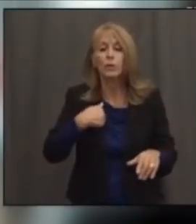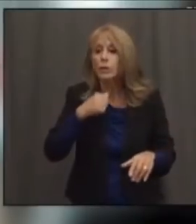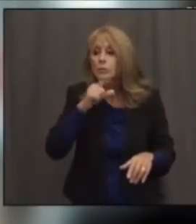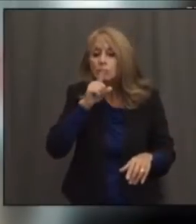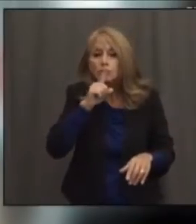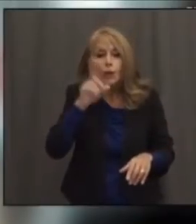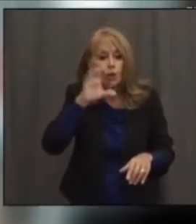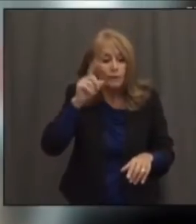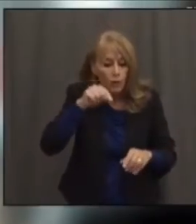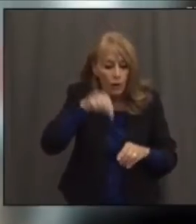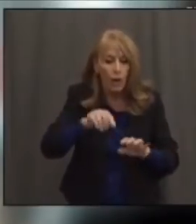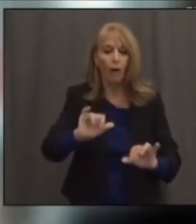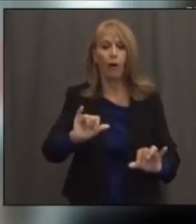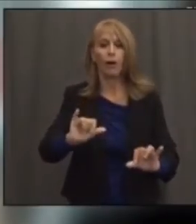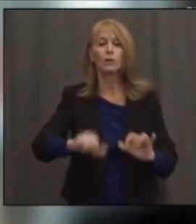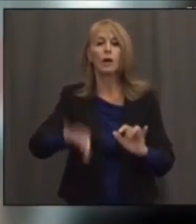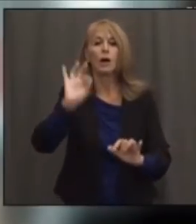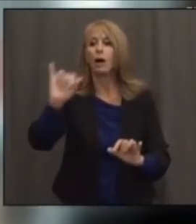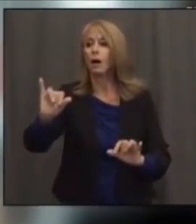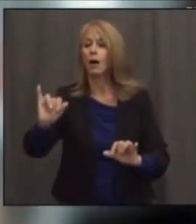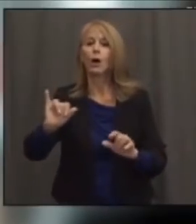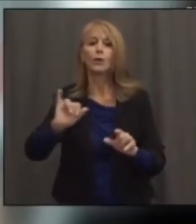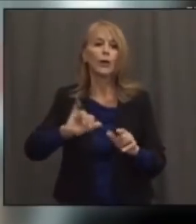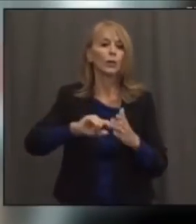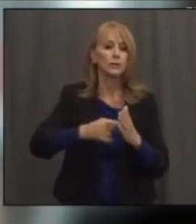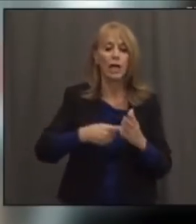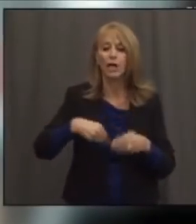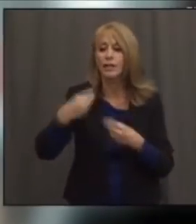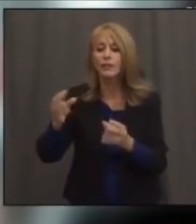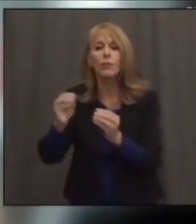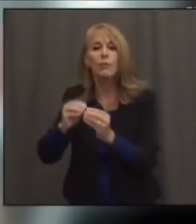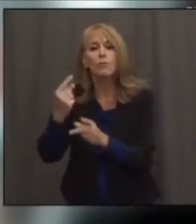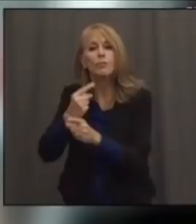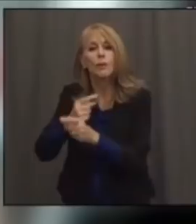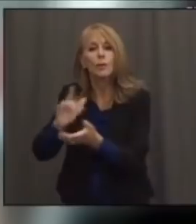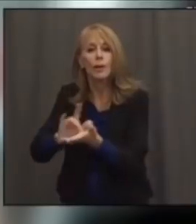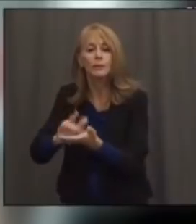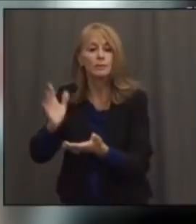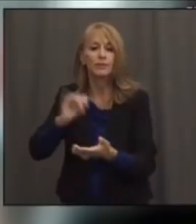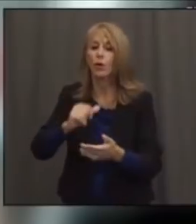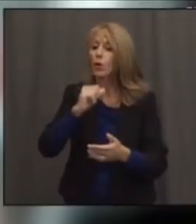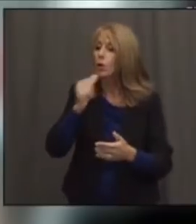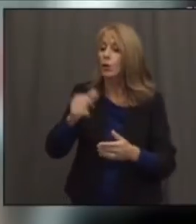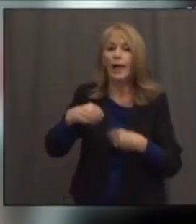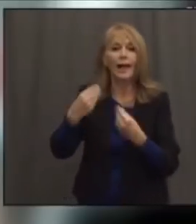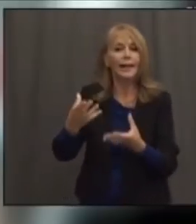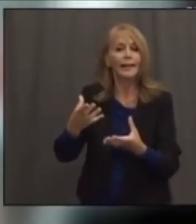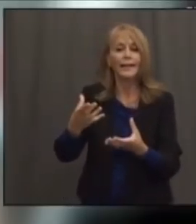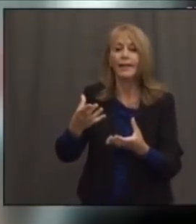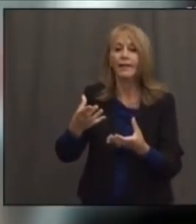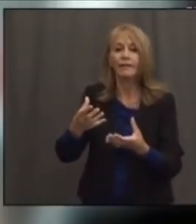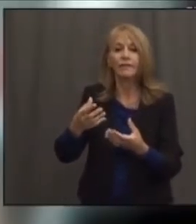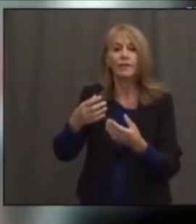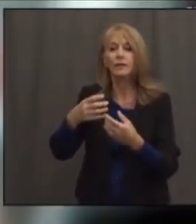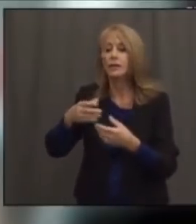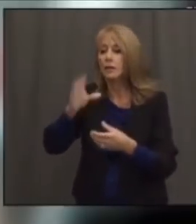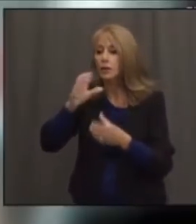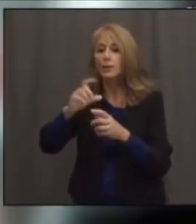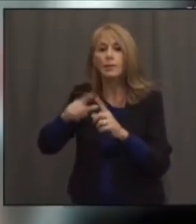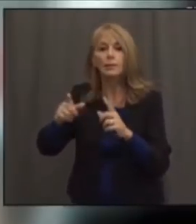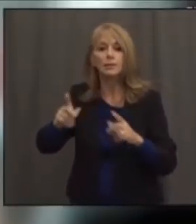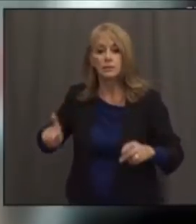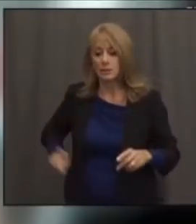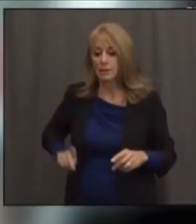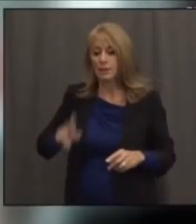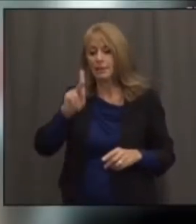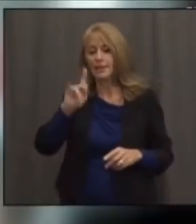started to recognize it and started to put patients on blood thinners. Early on, we weren't hydrating patients aggressively, and a lot of patients were going into renal failure, so